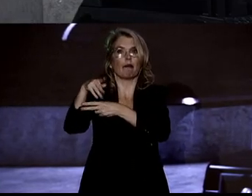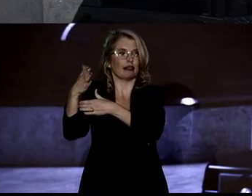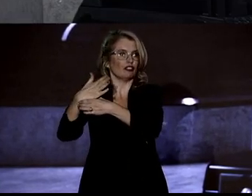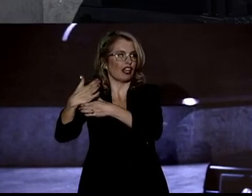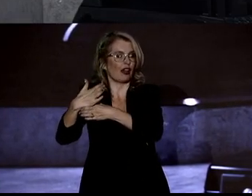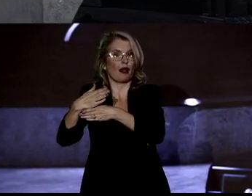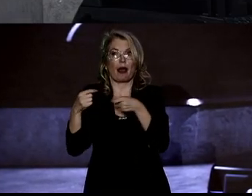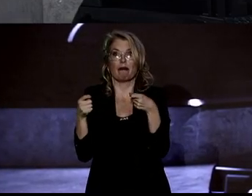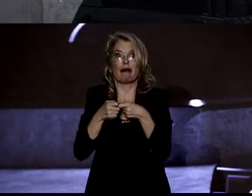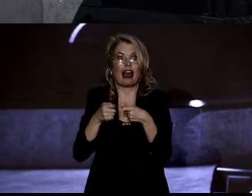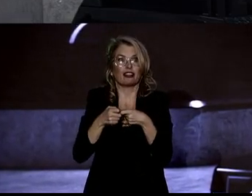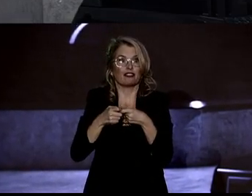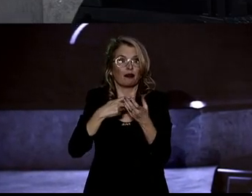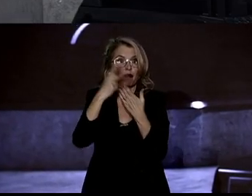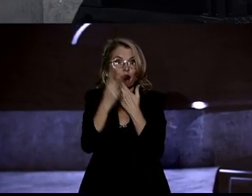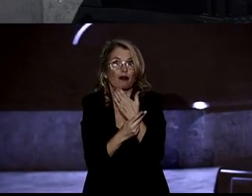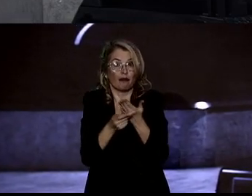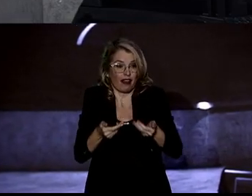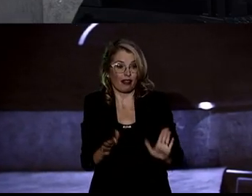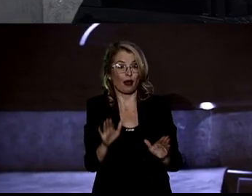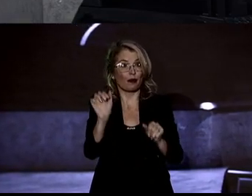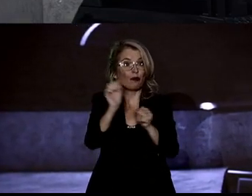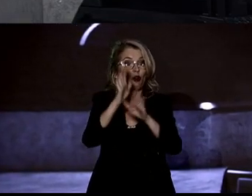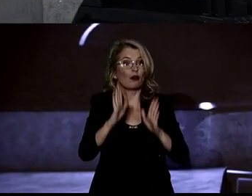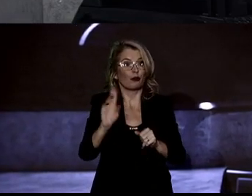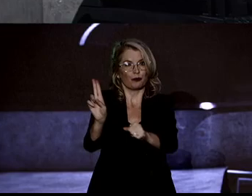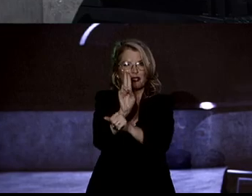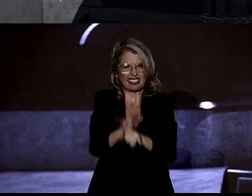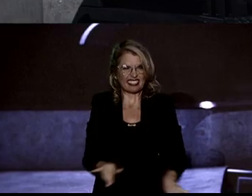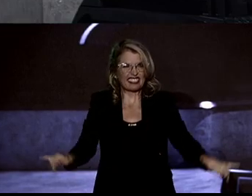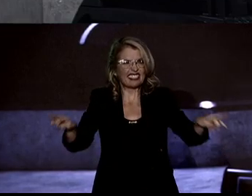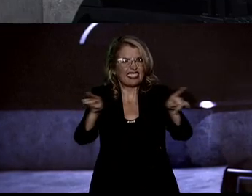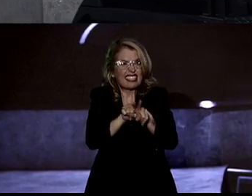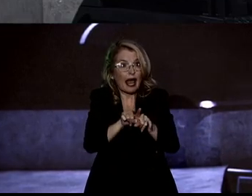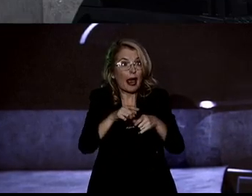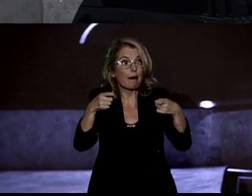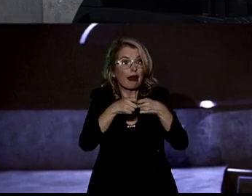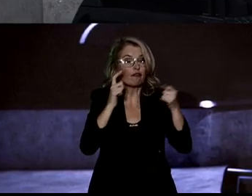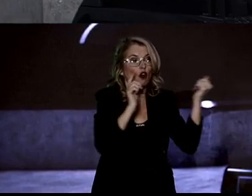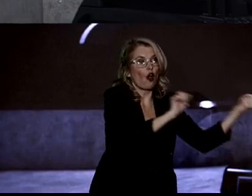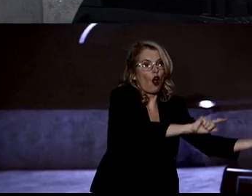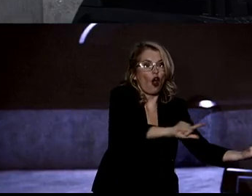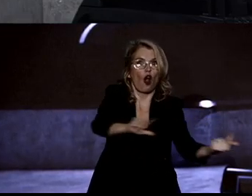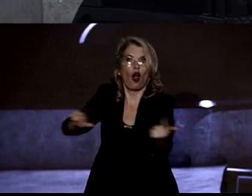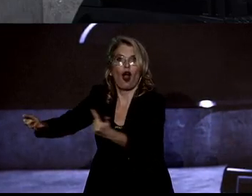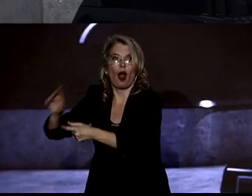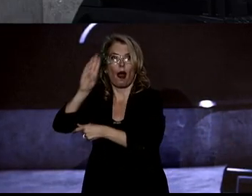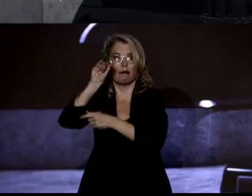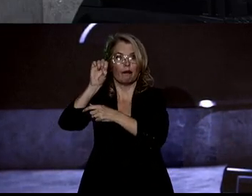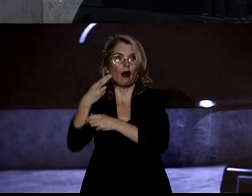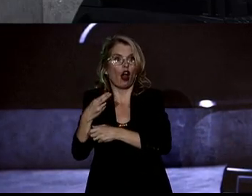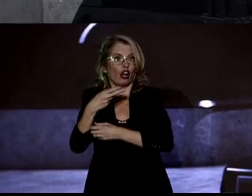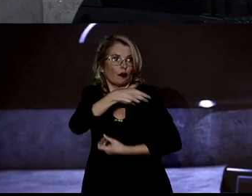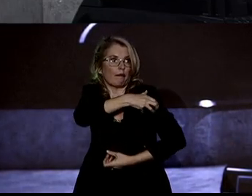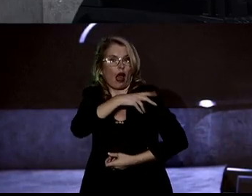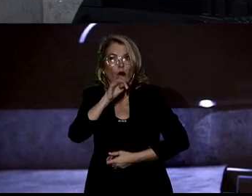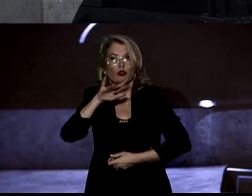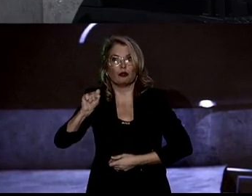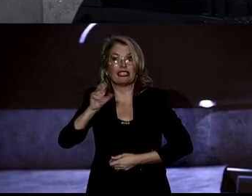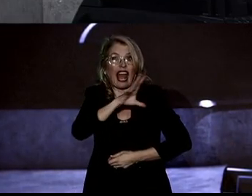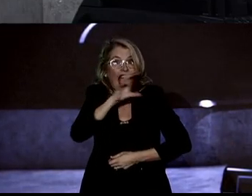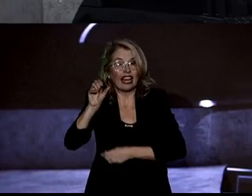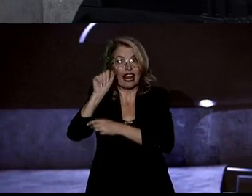shared battery platform which lets workers use the same batteries across Bosch power tools, as well as the AmpShare